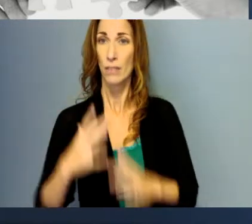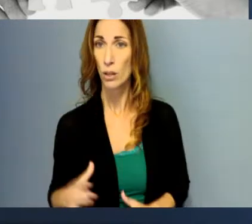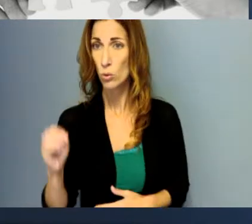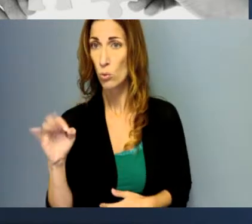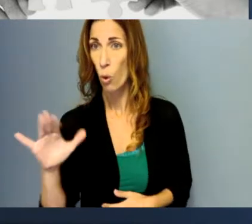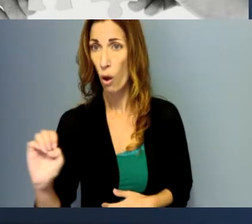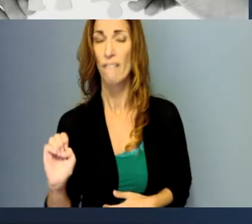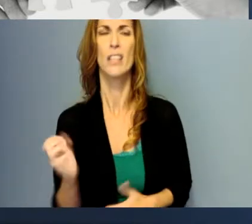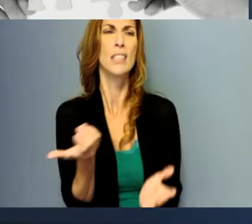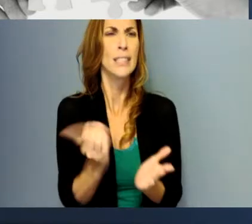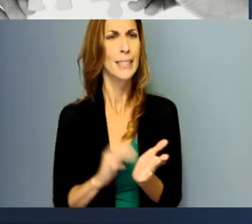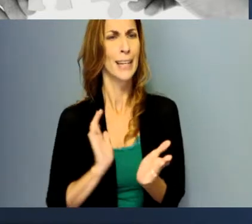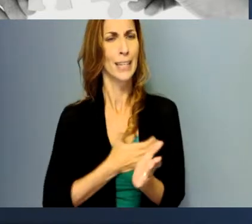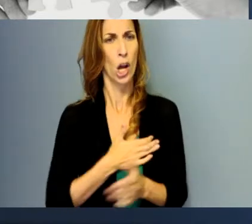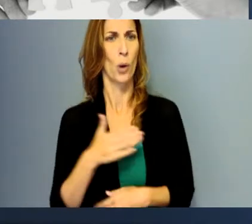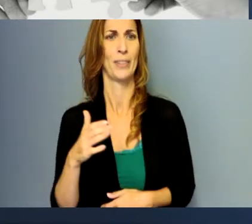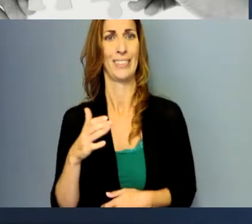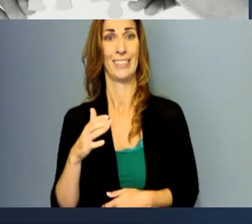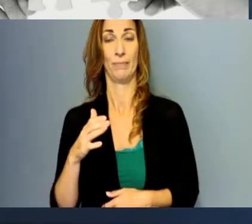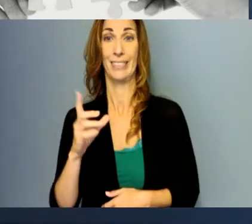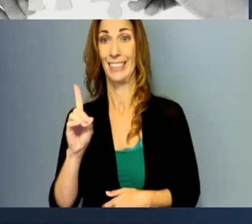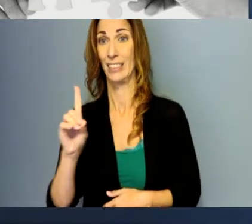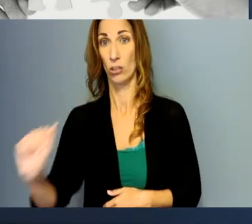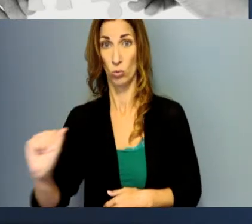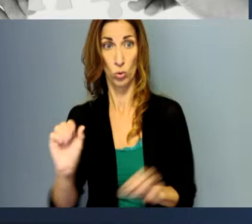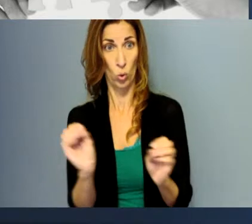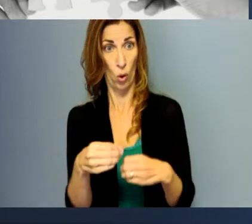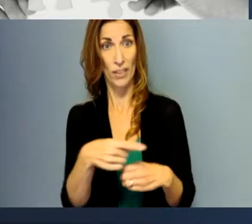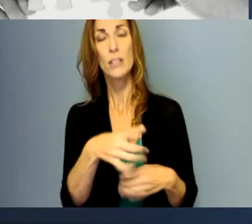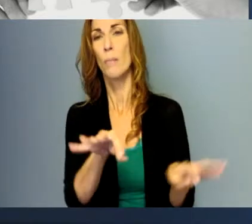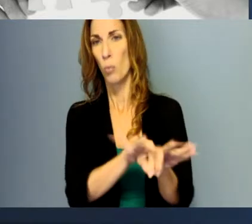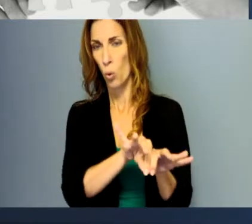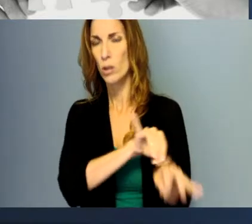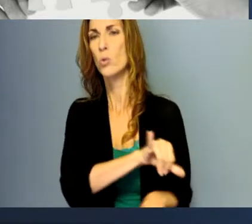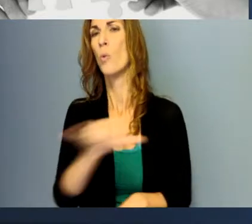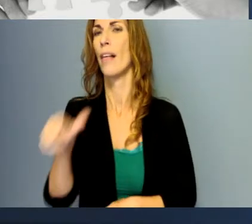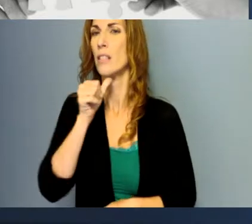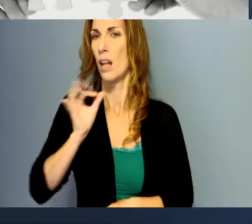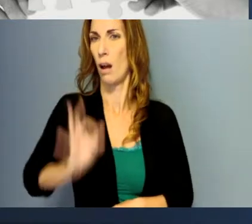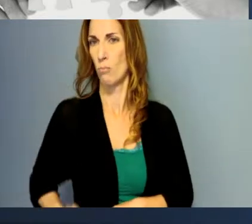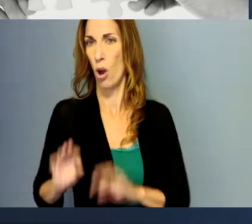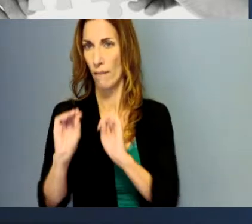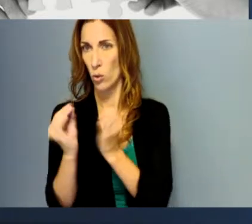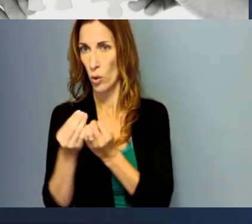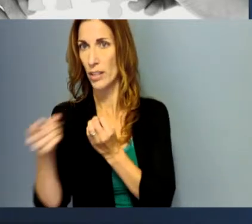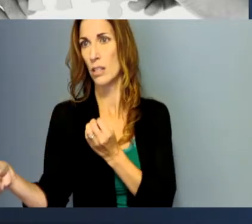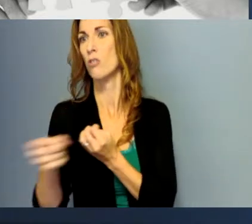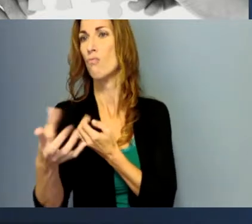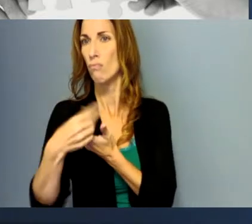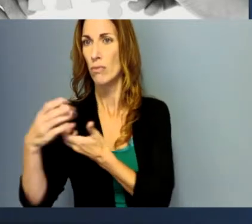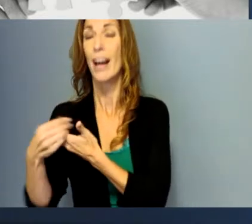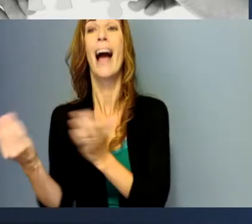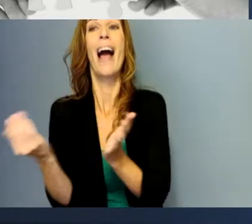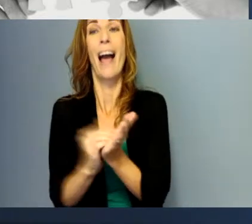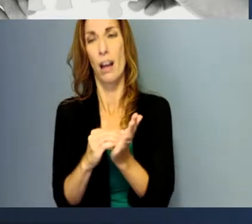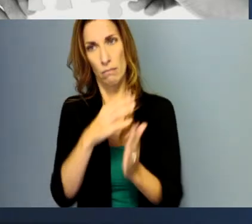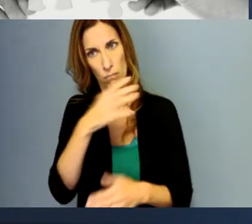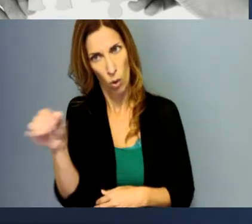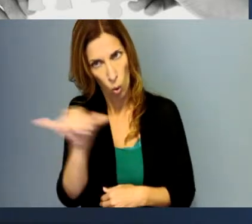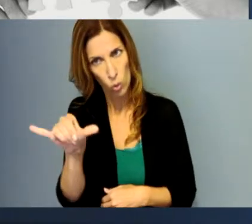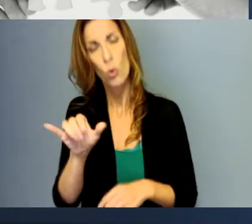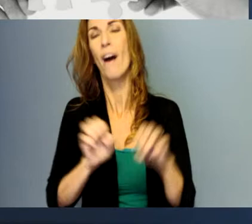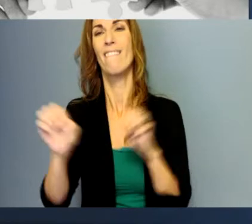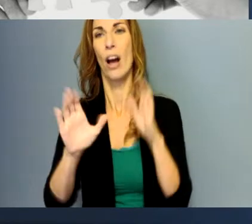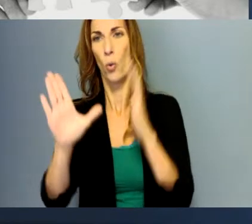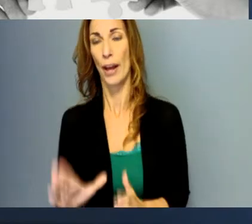our district attorney's office was important, as well as our nonprofit partners and an evaluator. So again, we